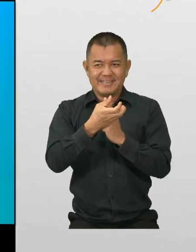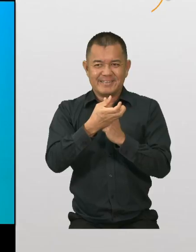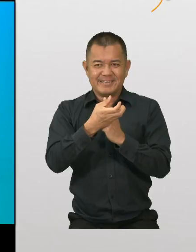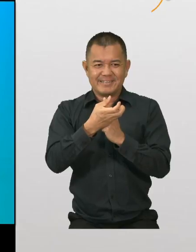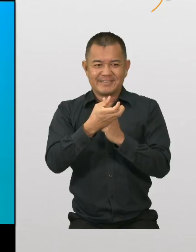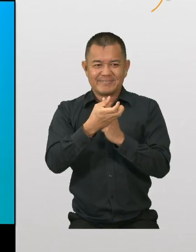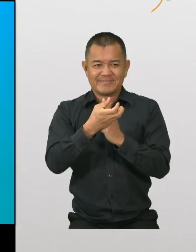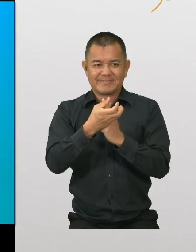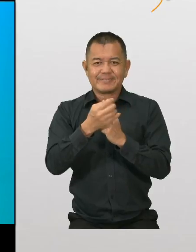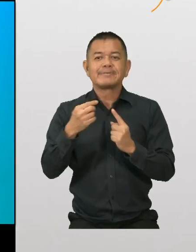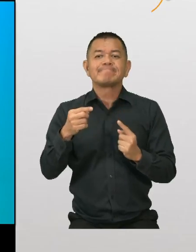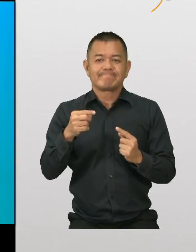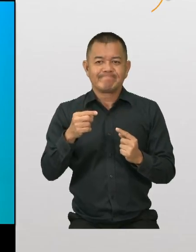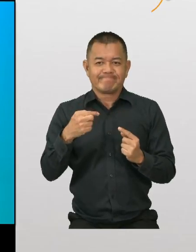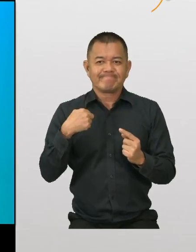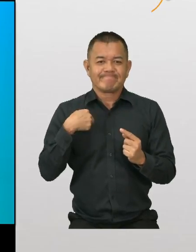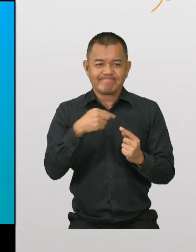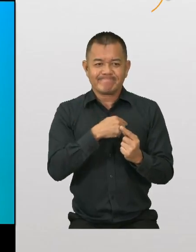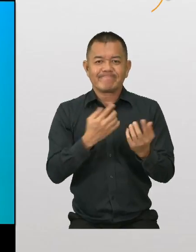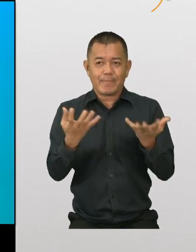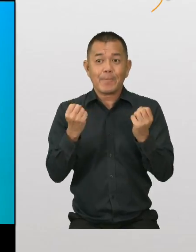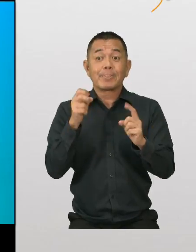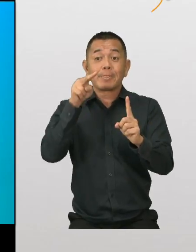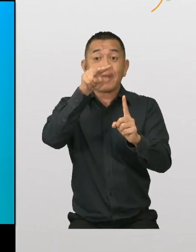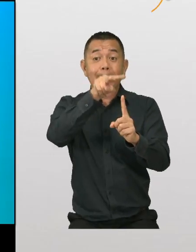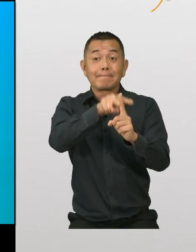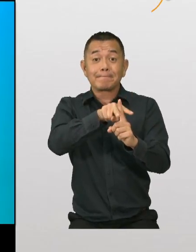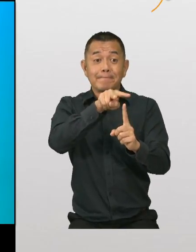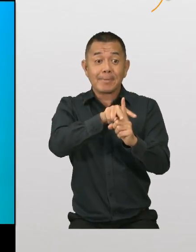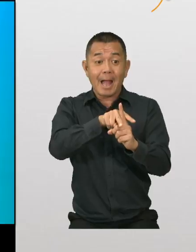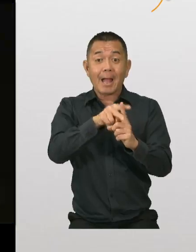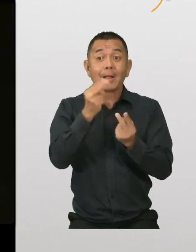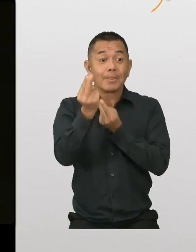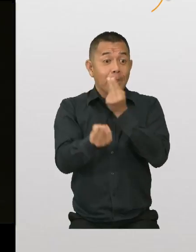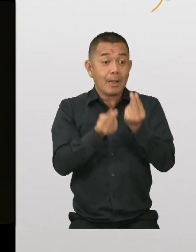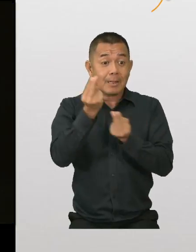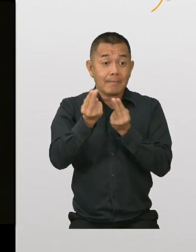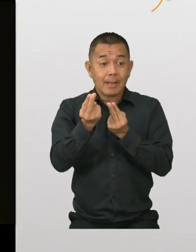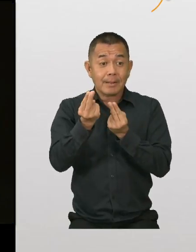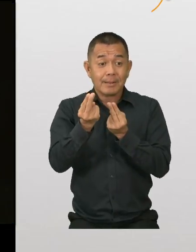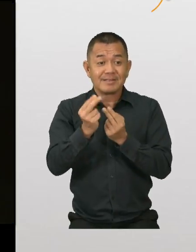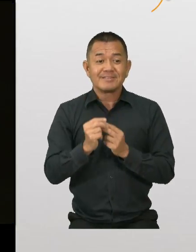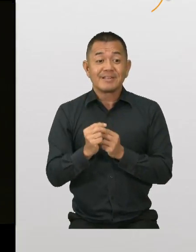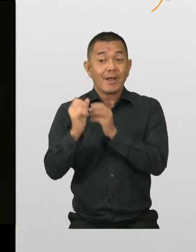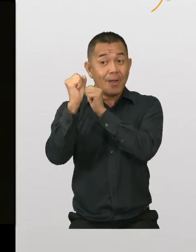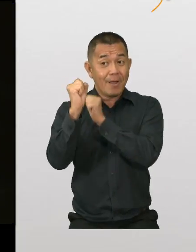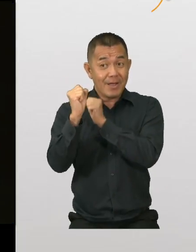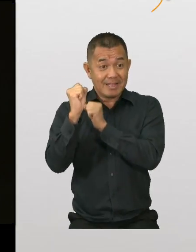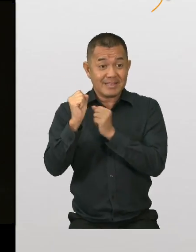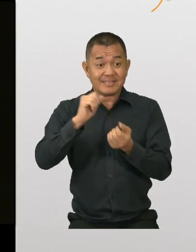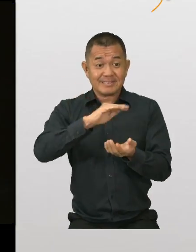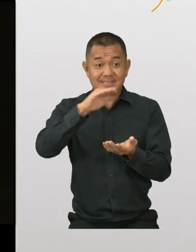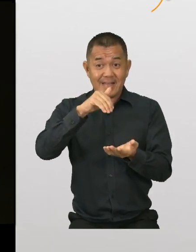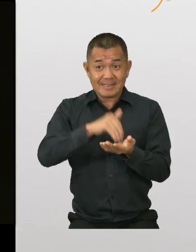We want to apply and nominate our hawkers culture to be inscribed on the UNESCO representative list